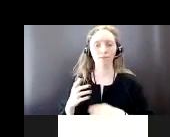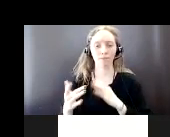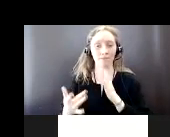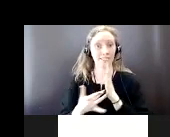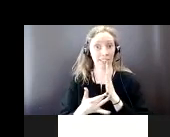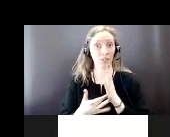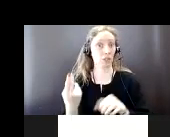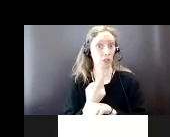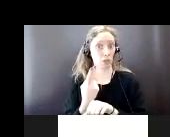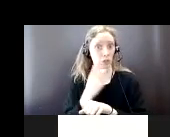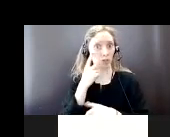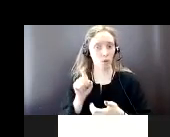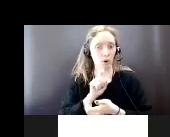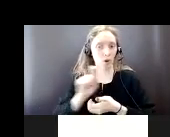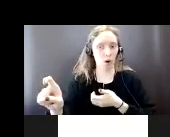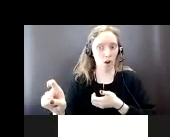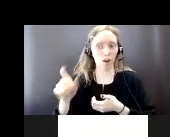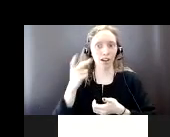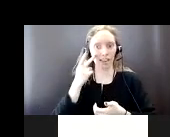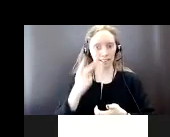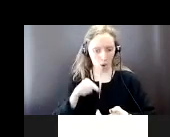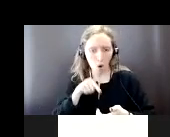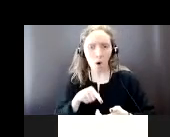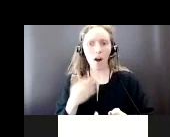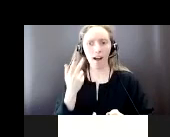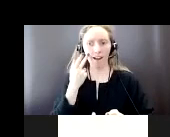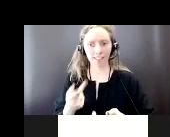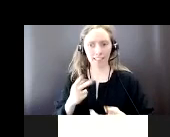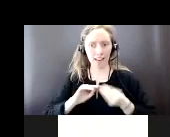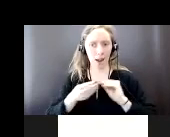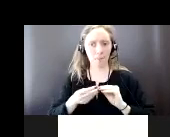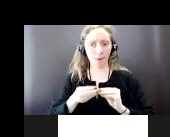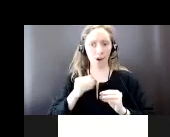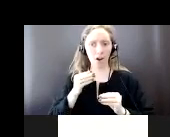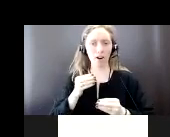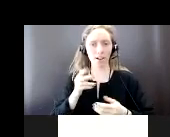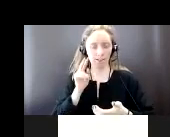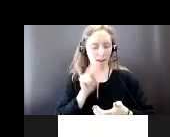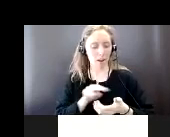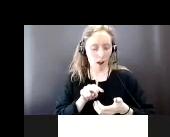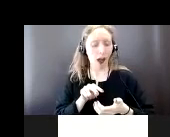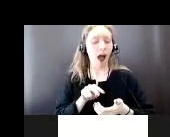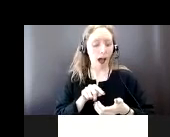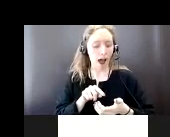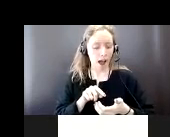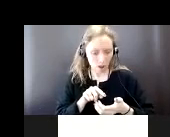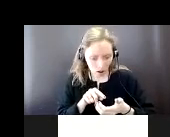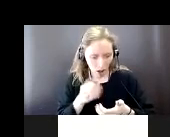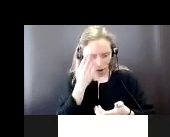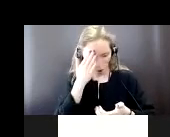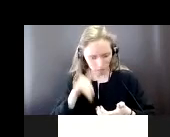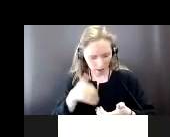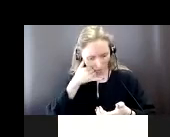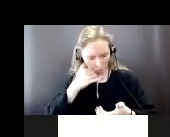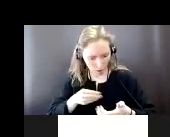So a couple of years ago, when you know, I referred to that CRA scam, the scammers were actually using the